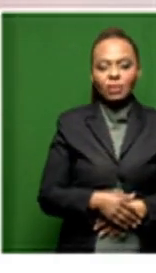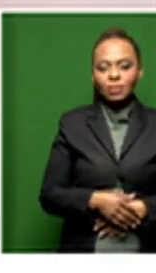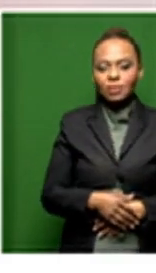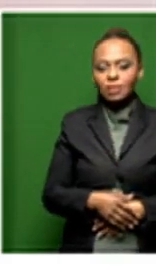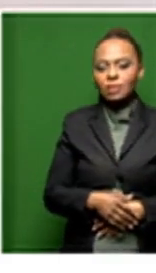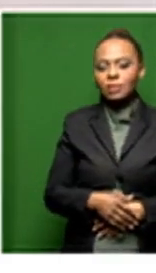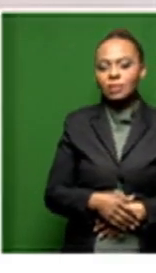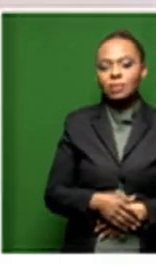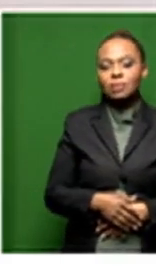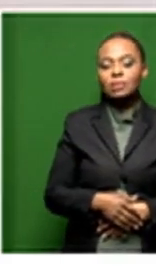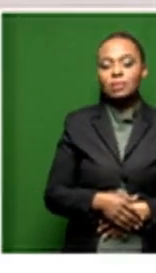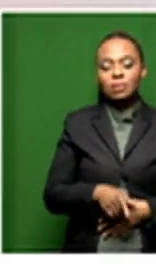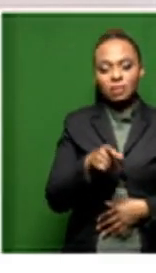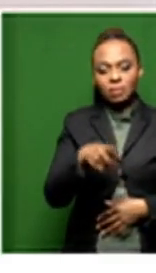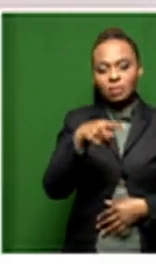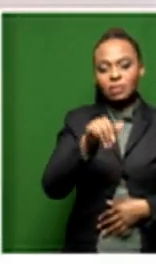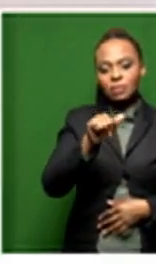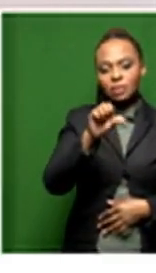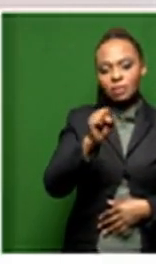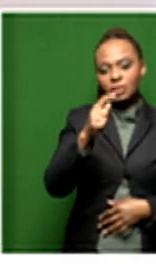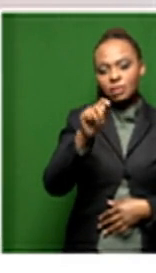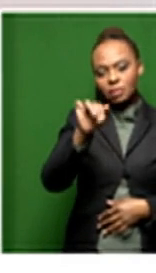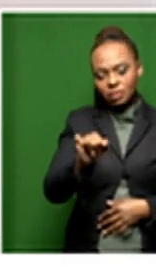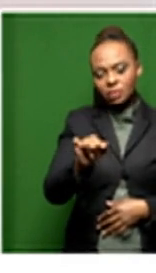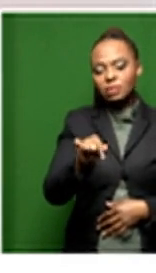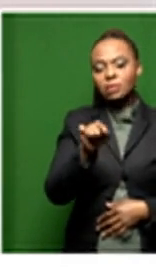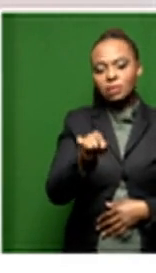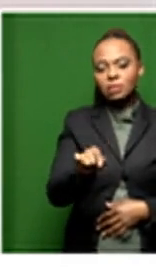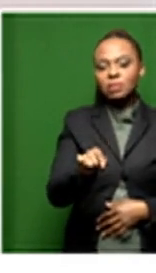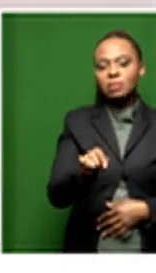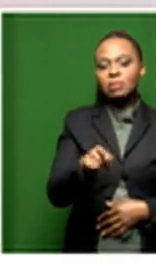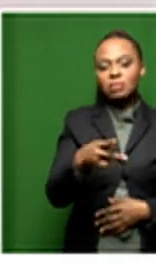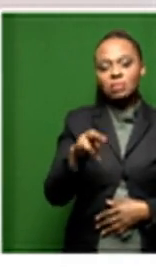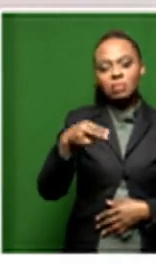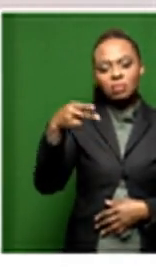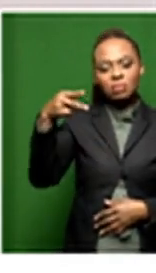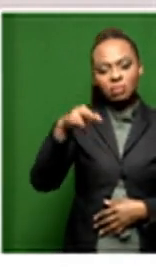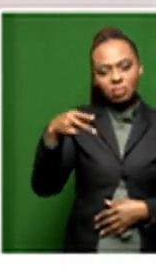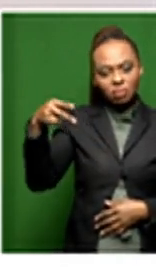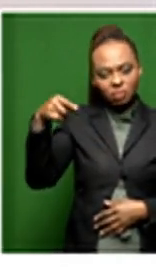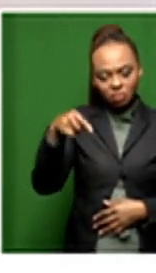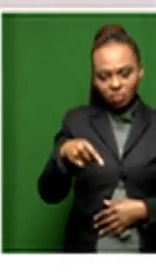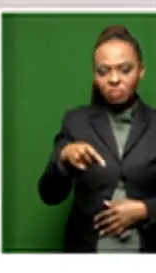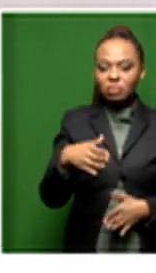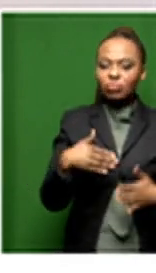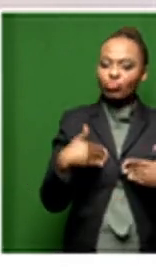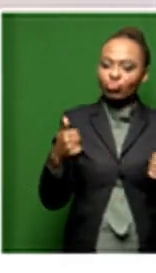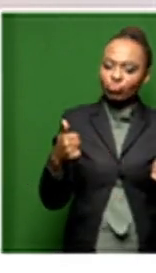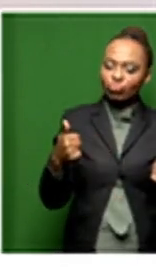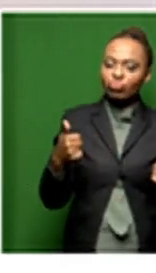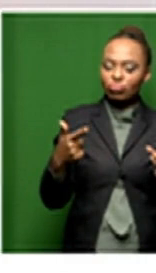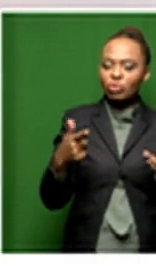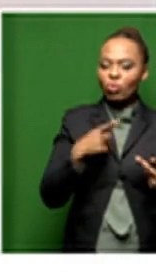pasta doesn't sound like it's healthy, but now you get pastas that are